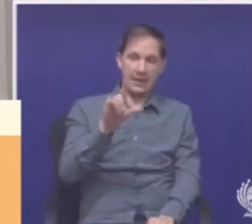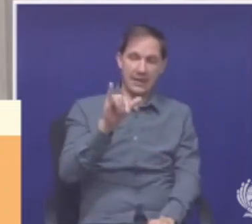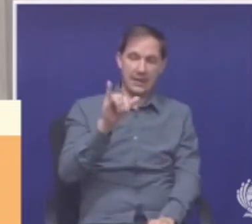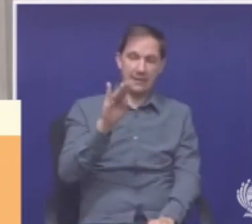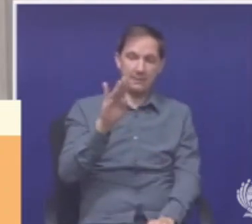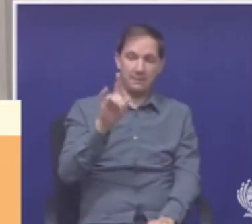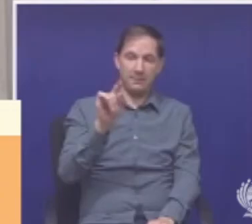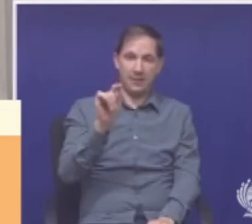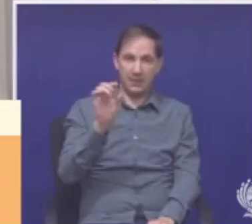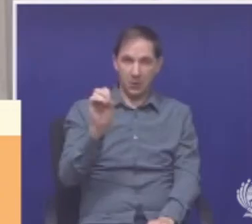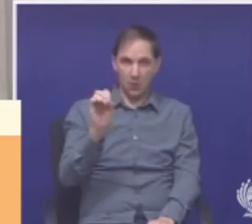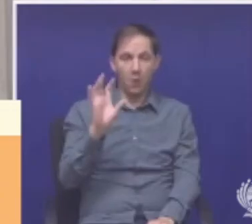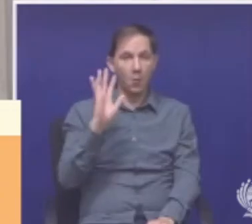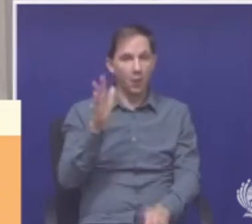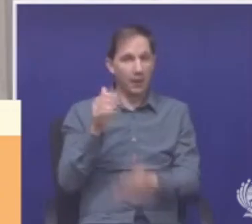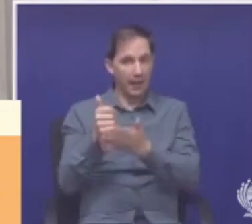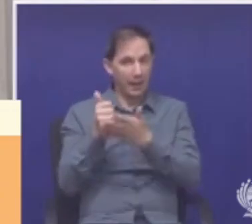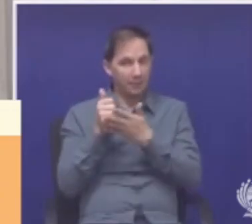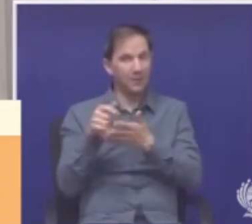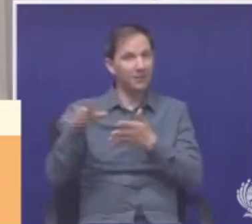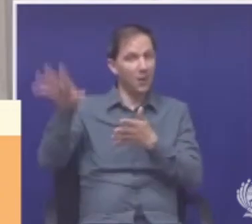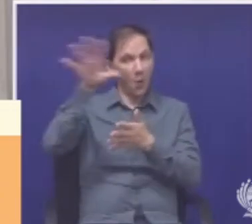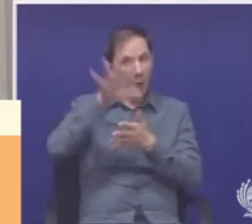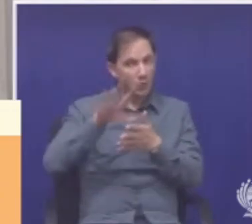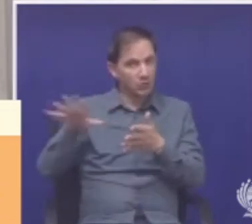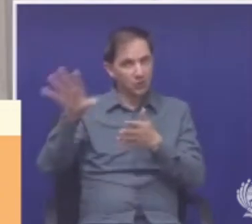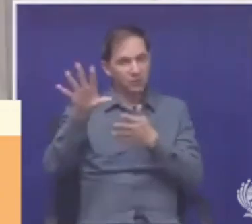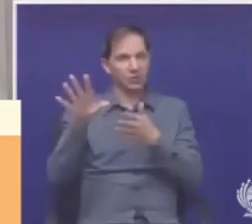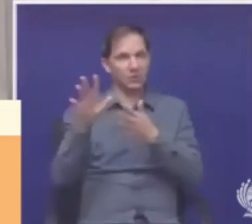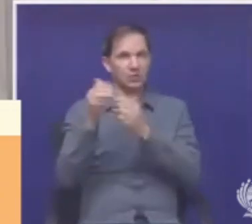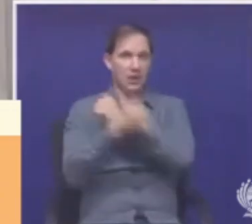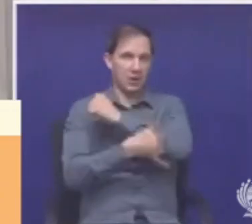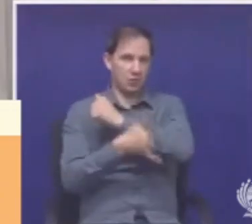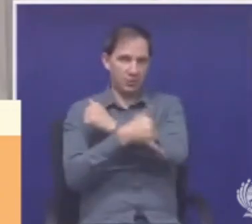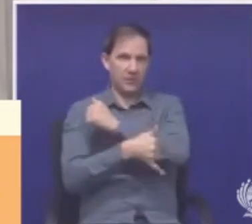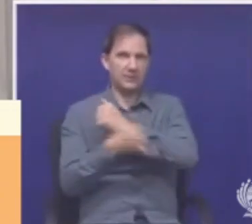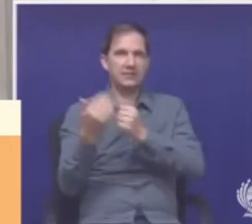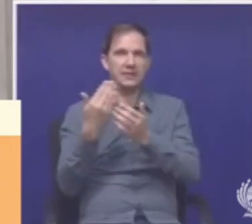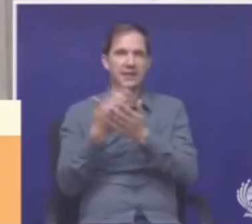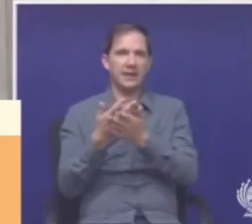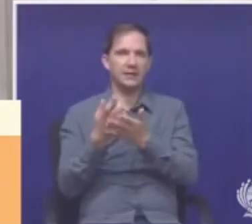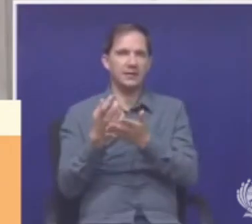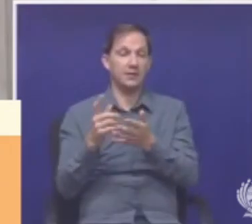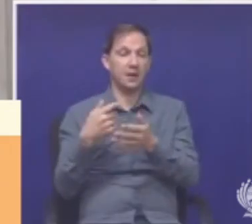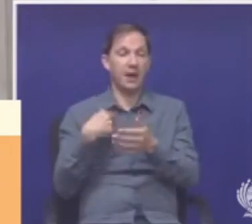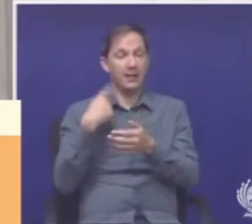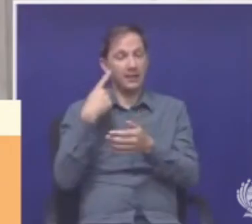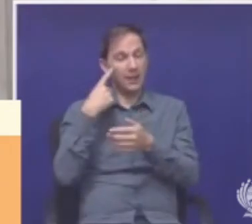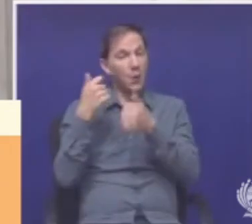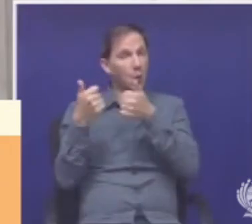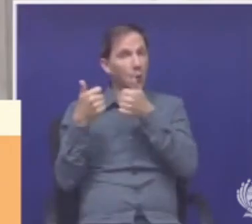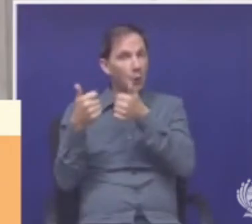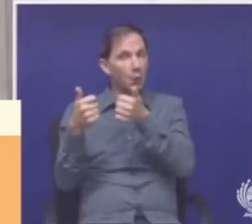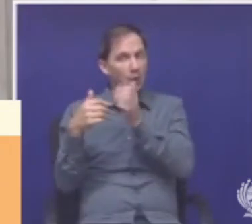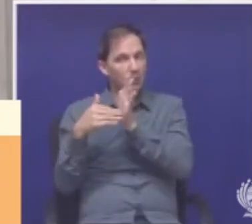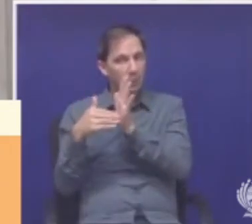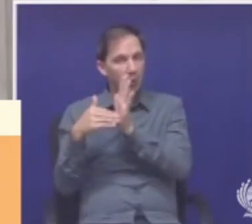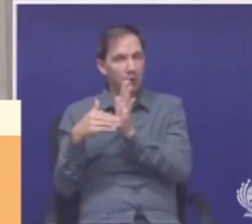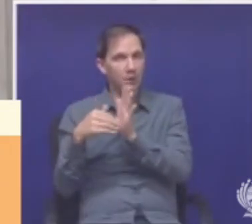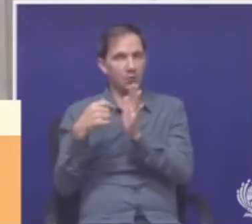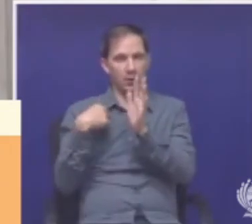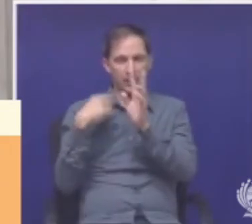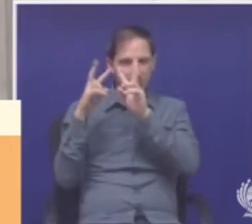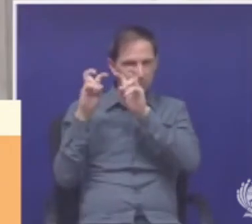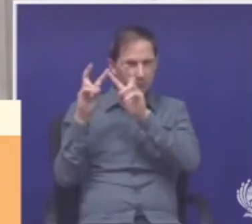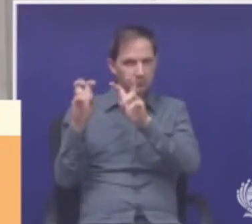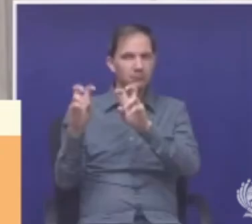dramatically improve the ability of those countries to move goods and services, I think provides a very good model for other corridors that we should be exploring